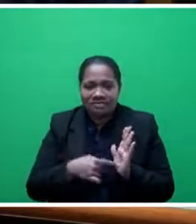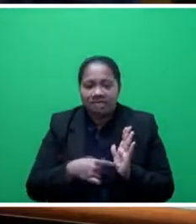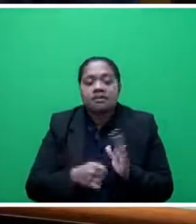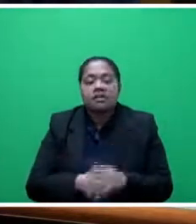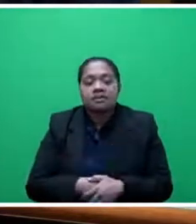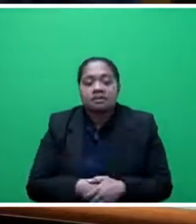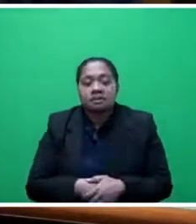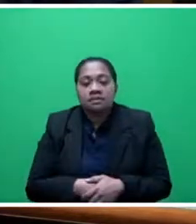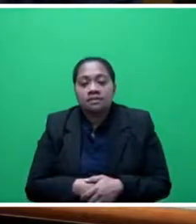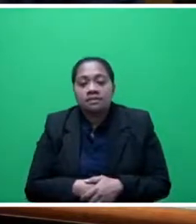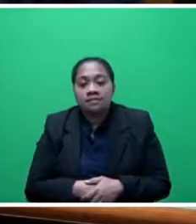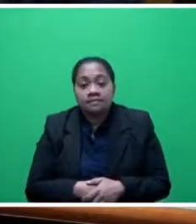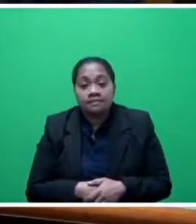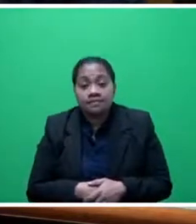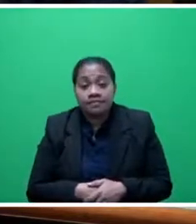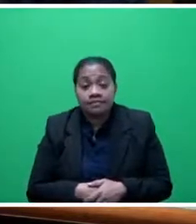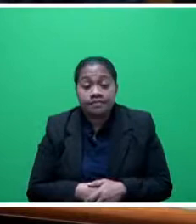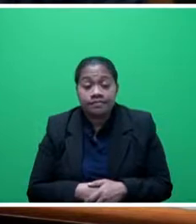the